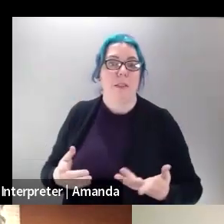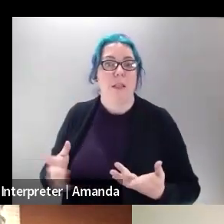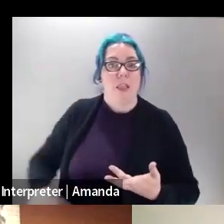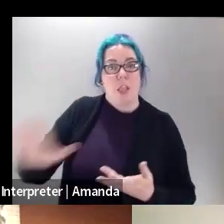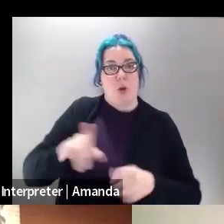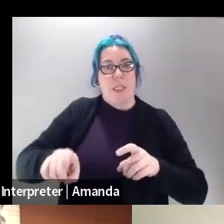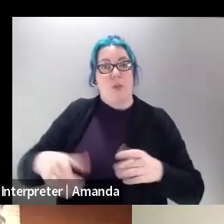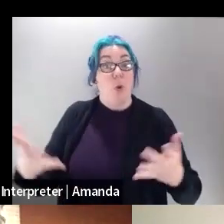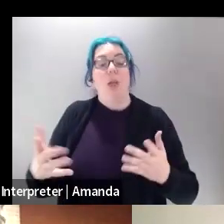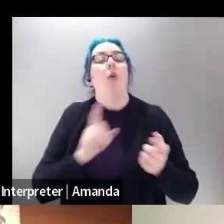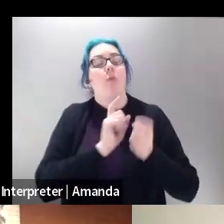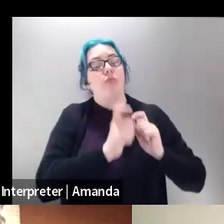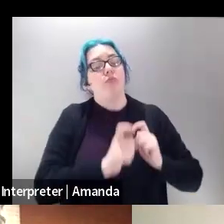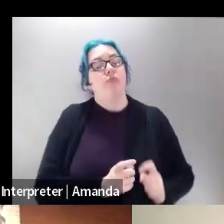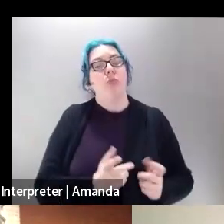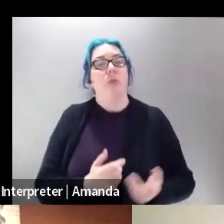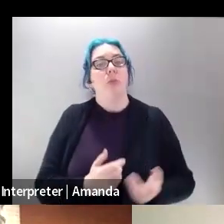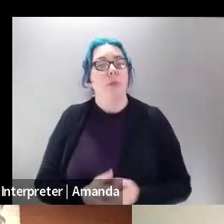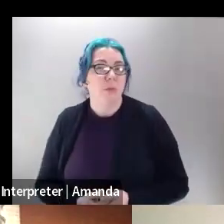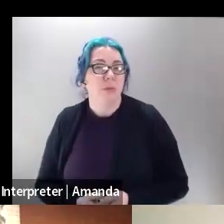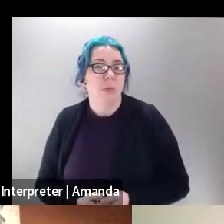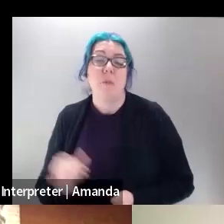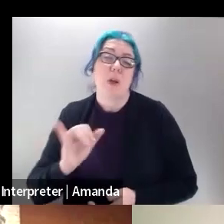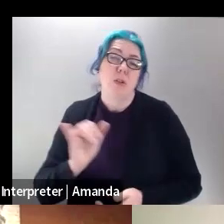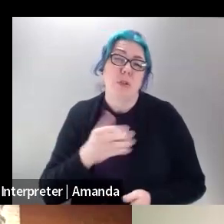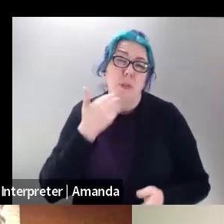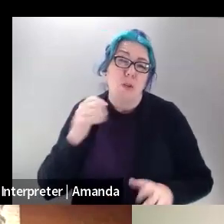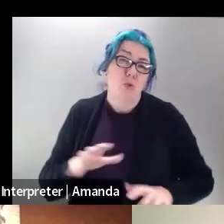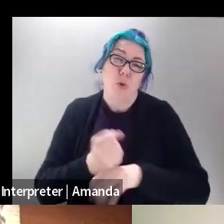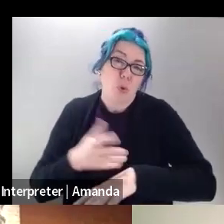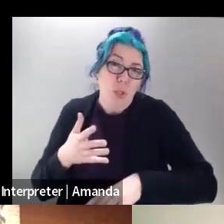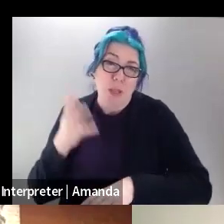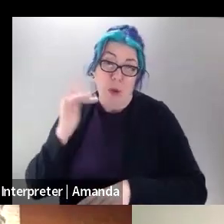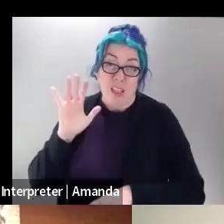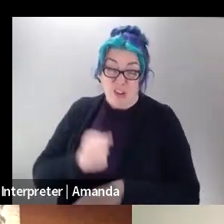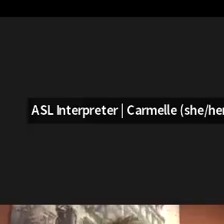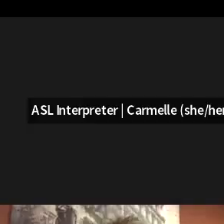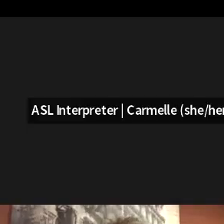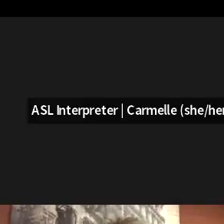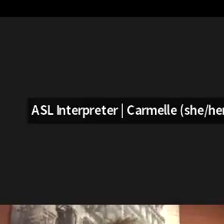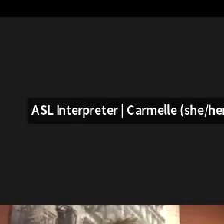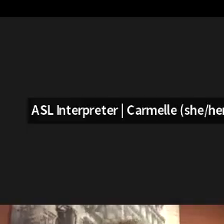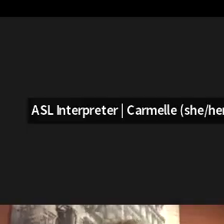So the more everyone buys in early, the more it just becomes part of what you do. Right.